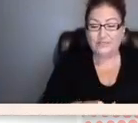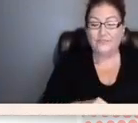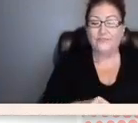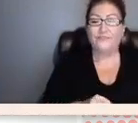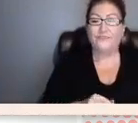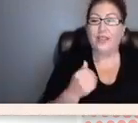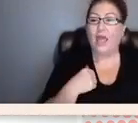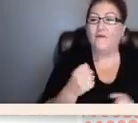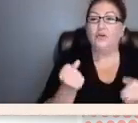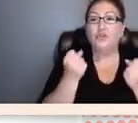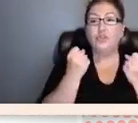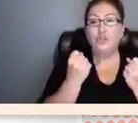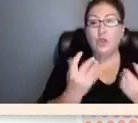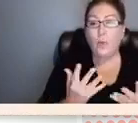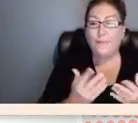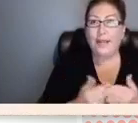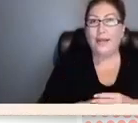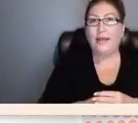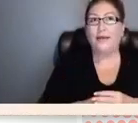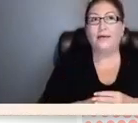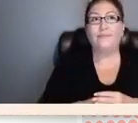many